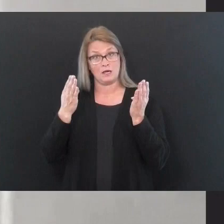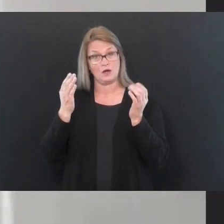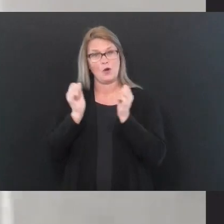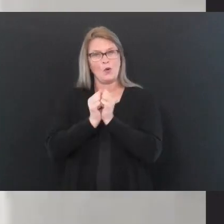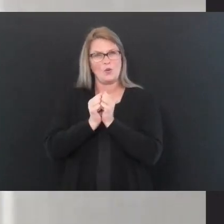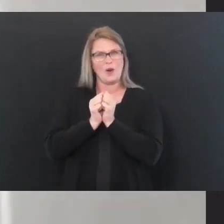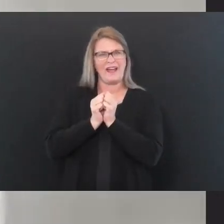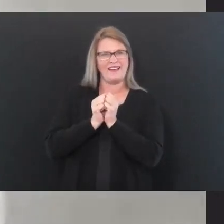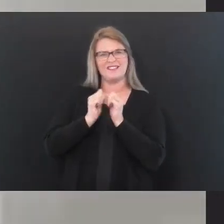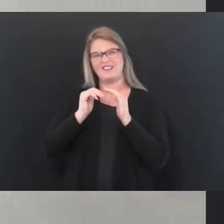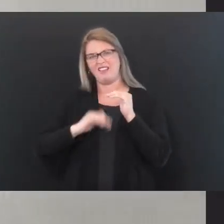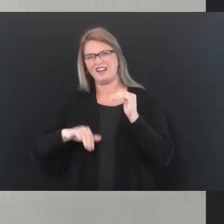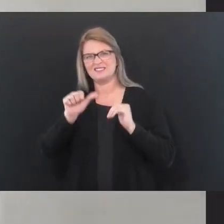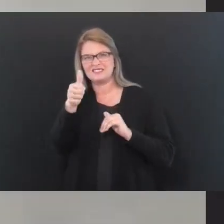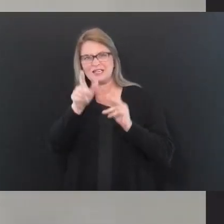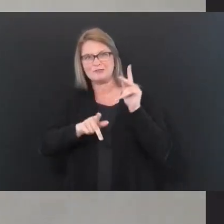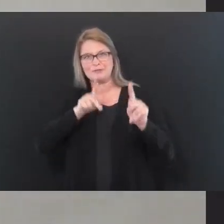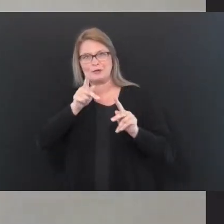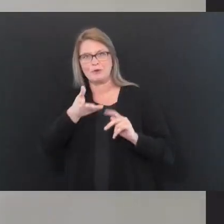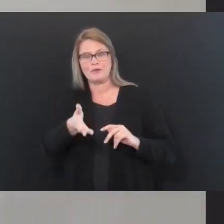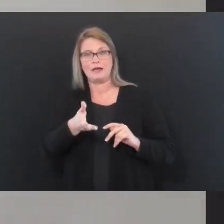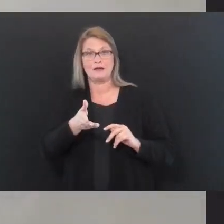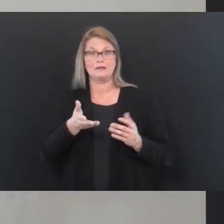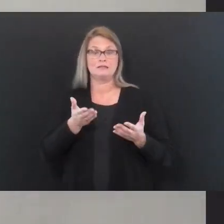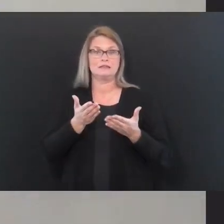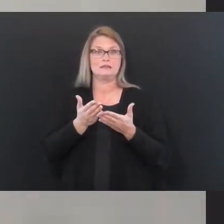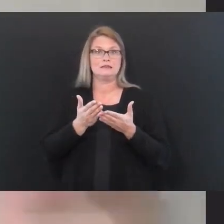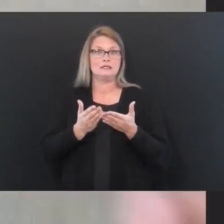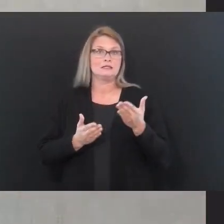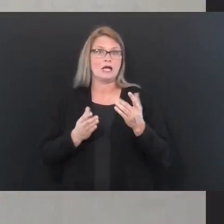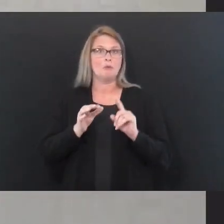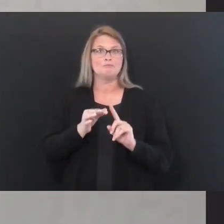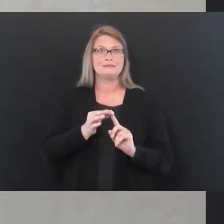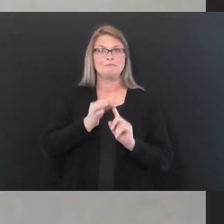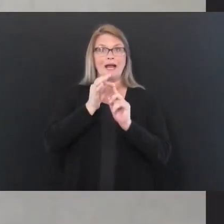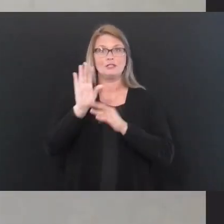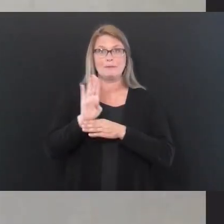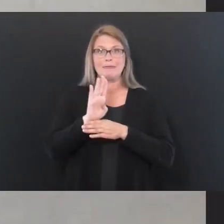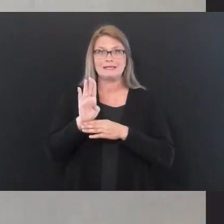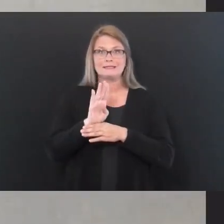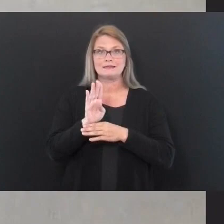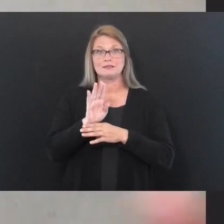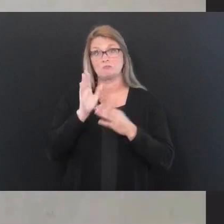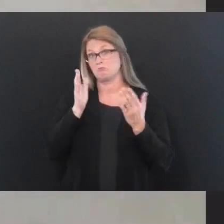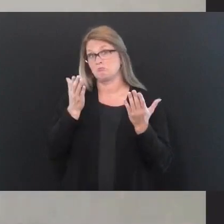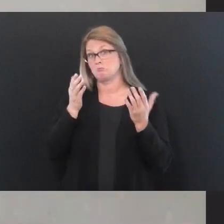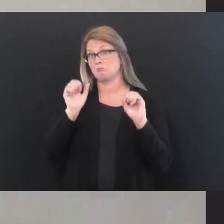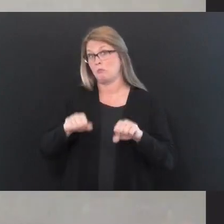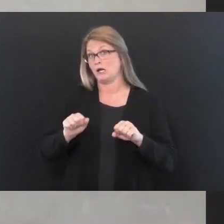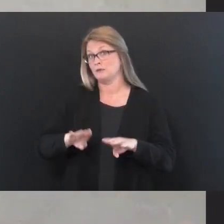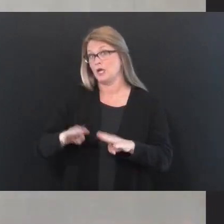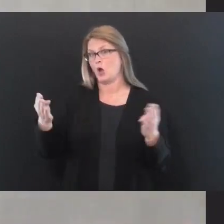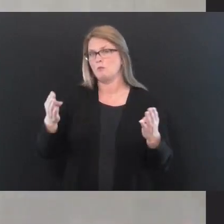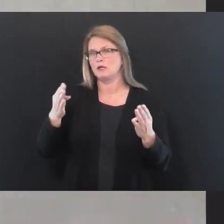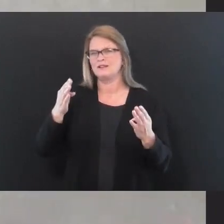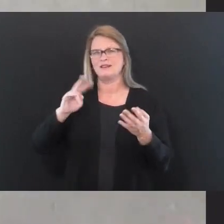10 people, many specialty businesses, which are on a different week, would meet that criteria. So when can they